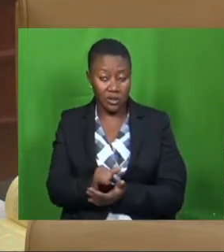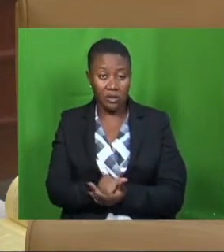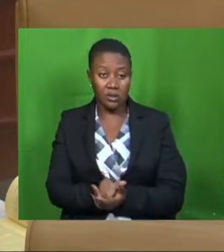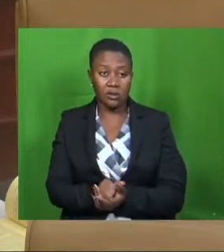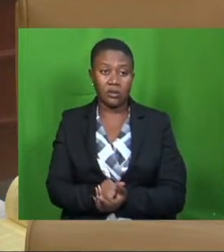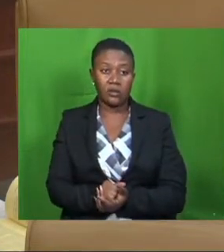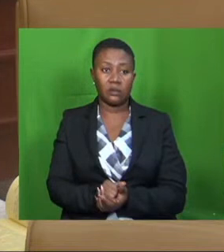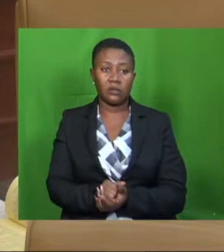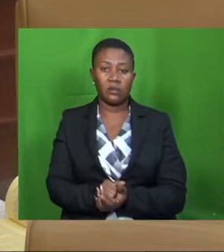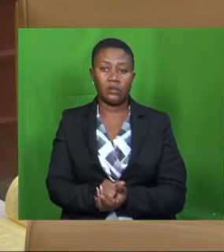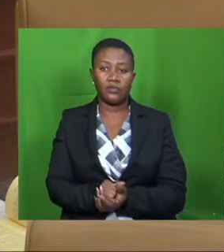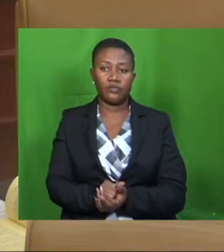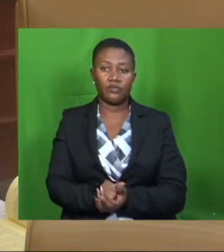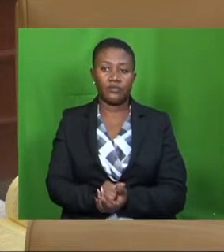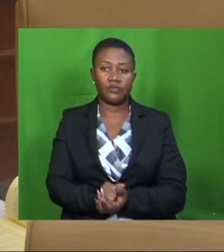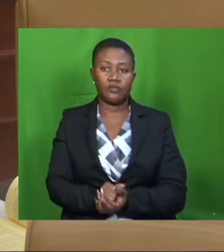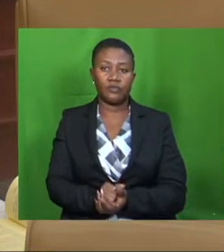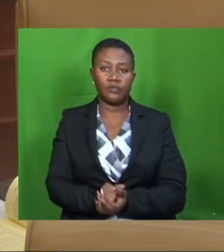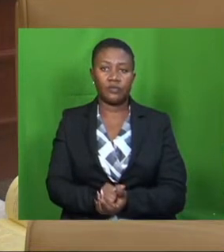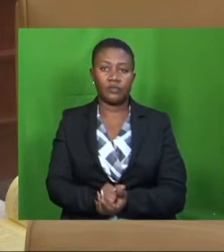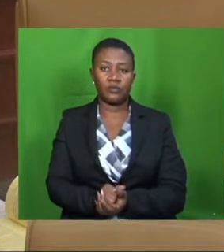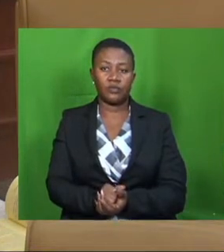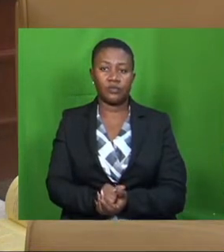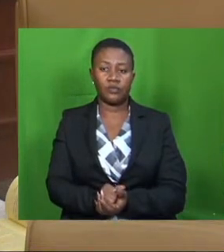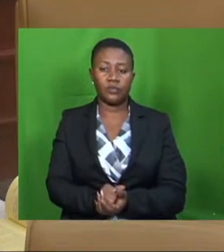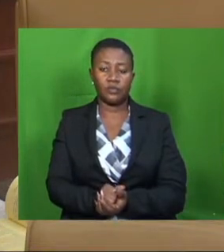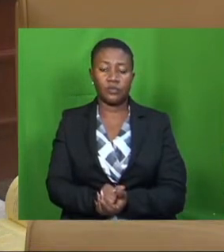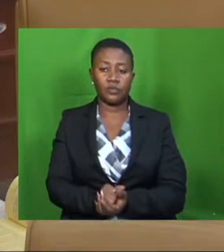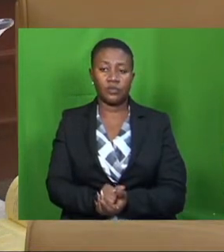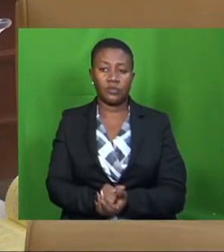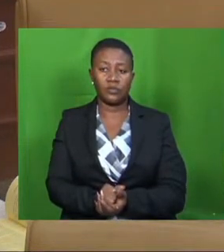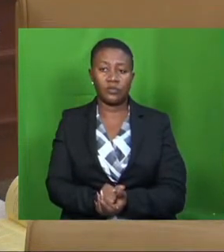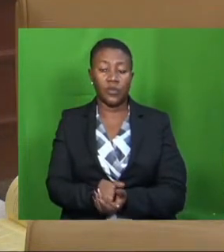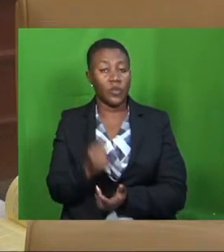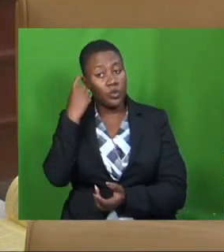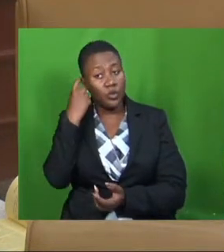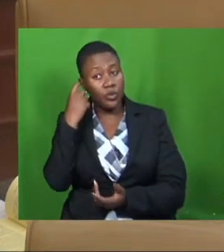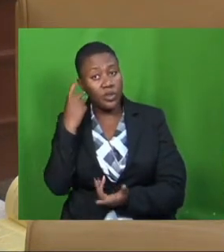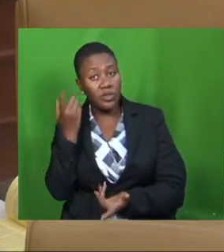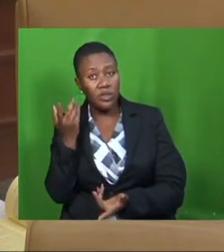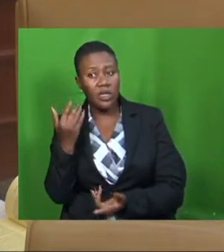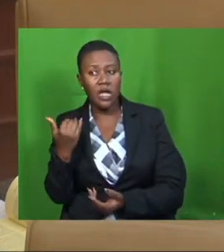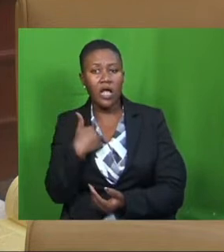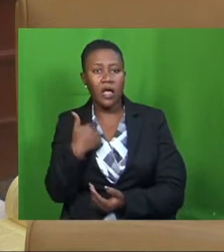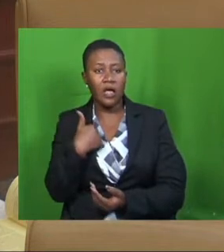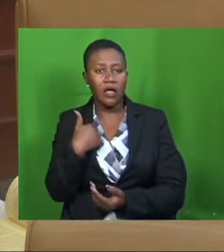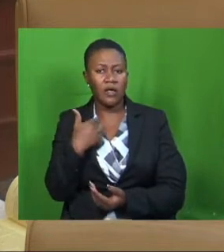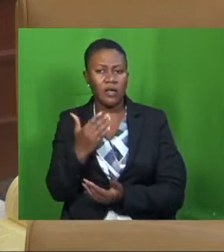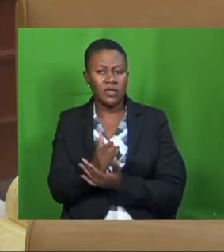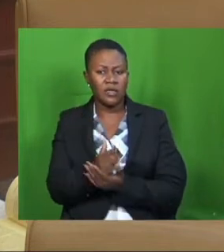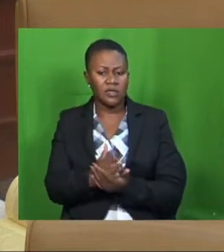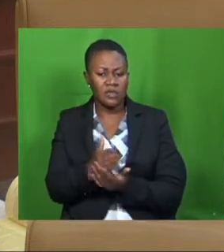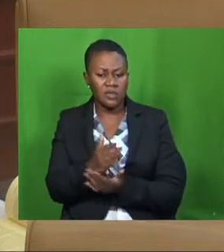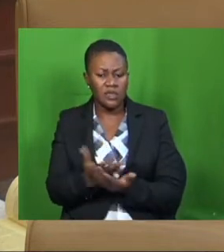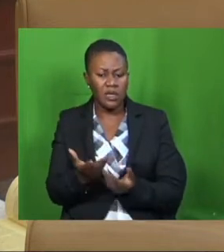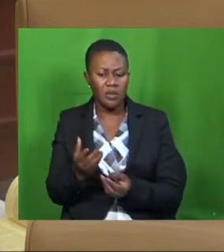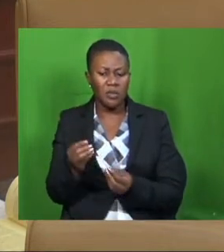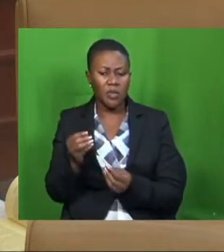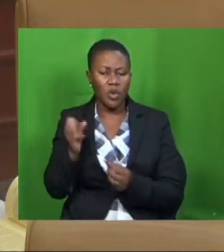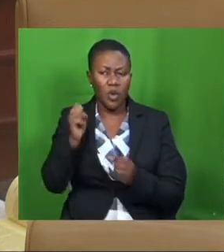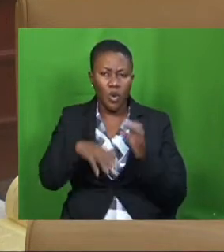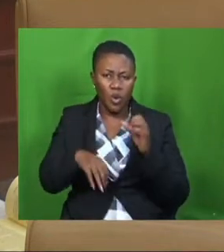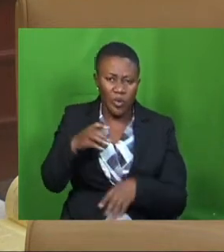recommendation on page 14 of the report, which dwell on the inappropriate method of